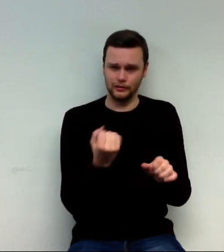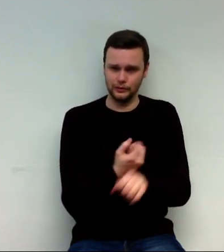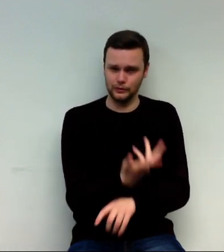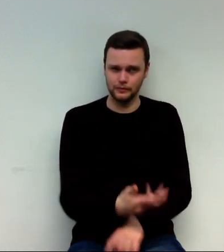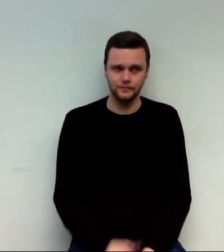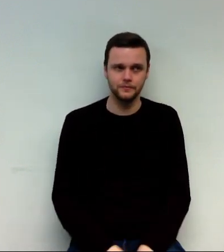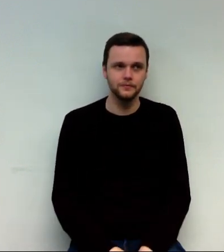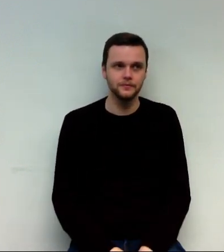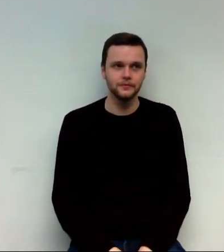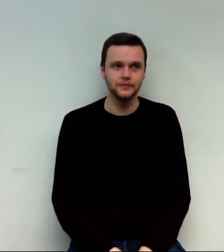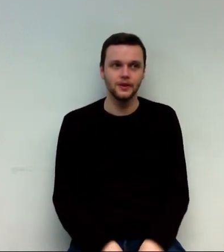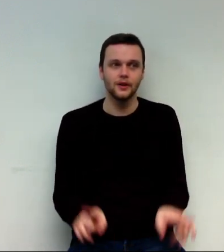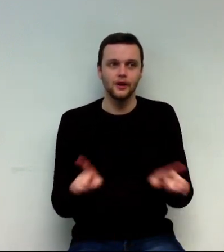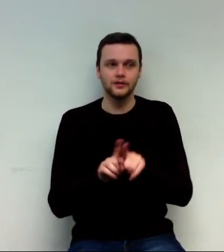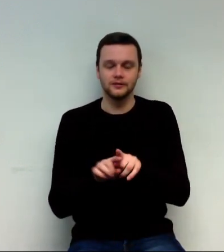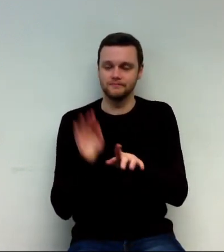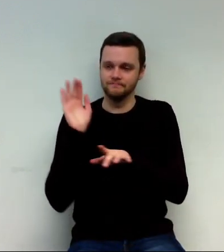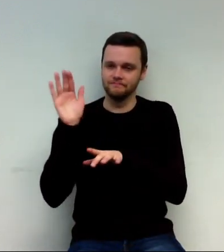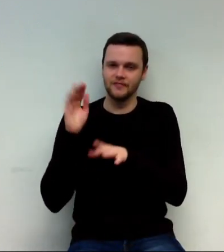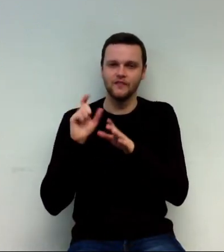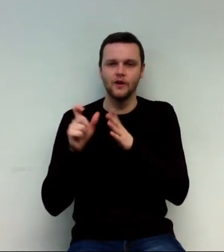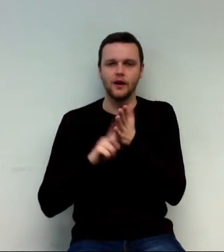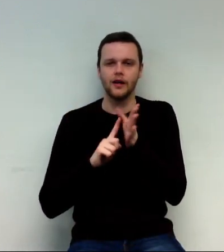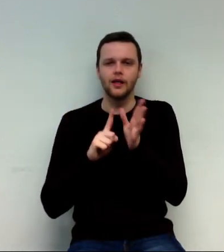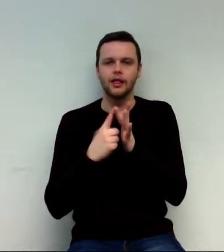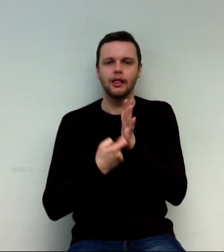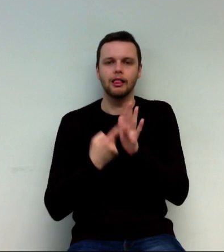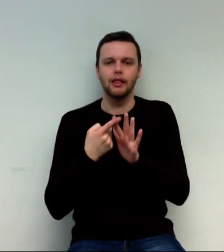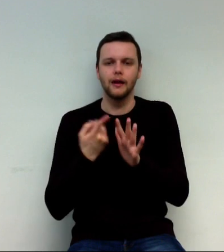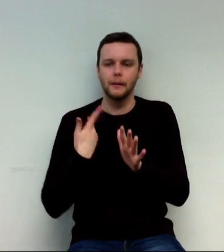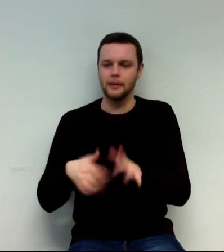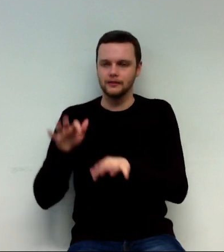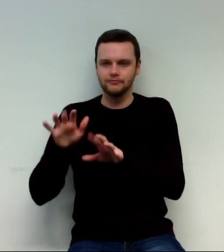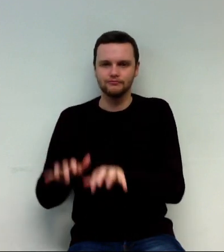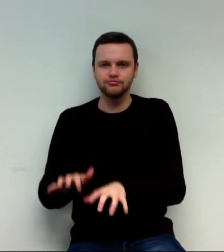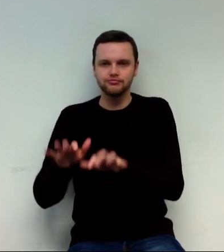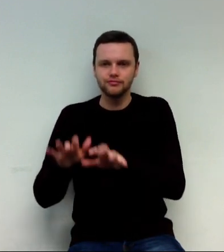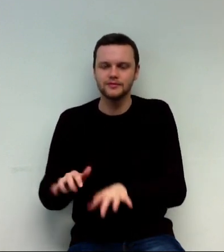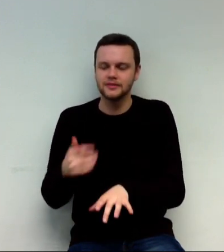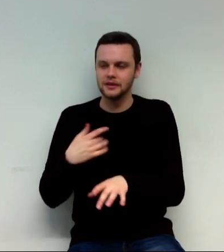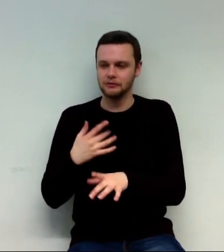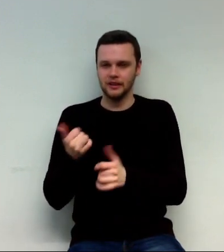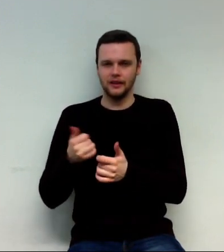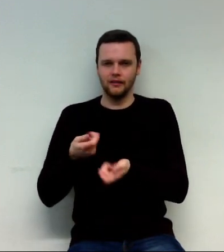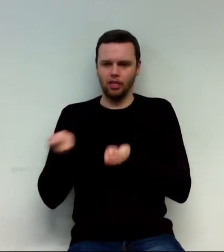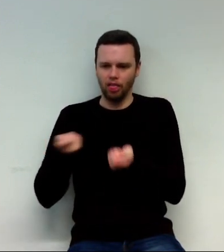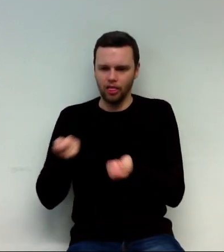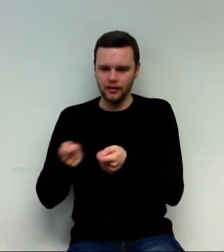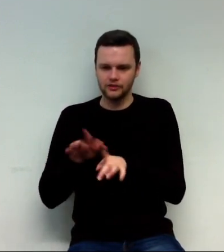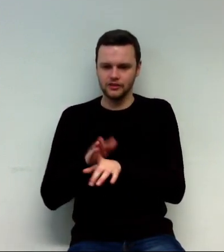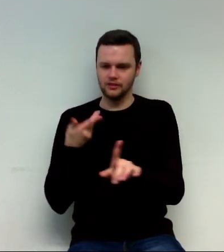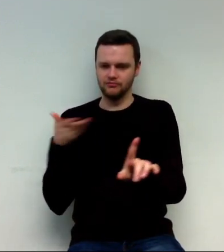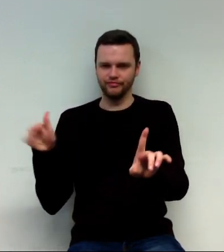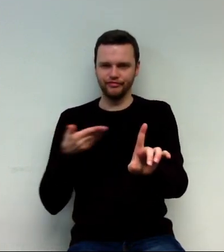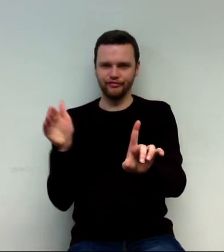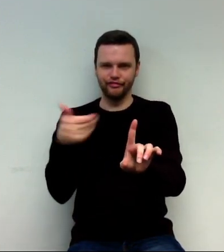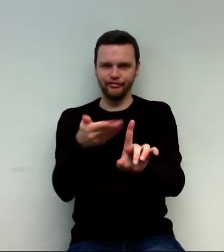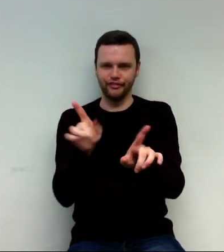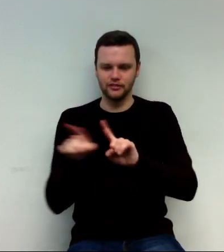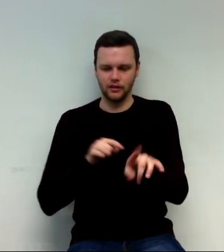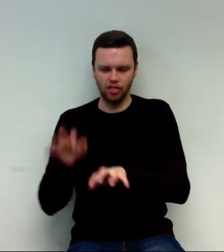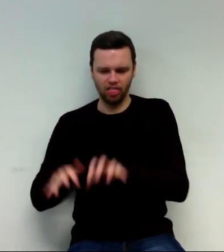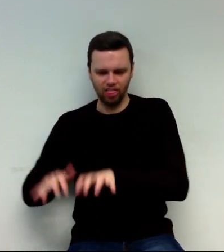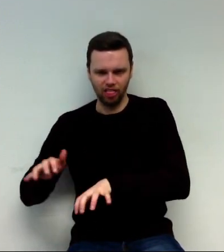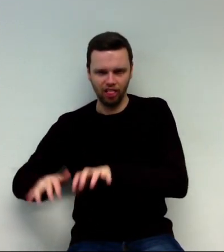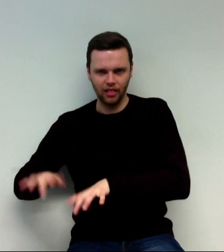Yeah, another big shout out to Claire, who live captioned for us and managed to keep up with our twists and turns and rambling musings on all things Fringe. But